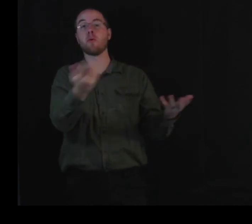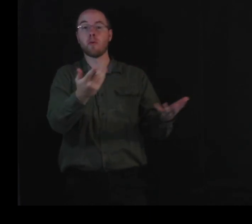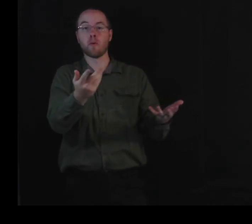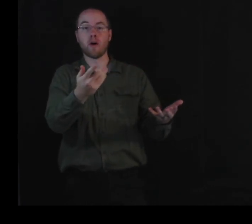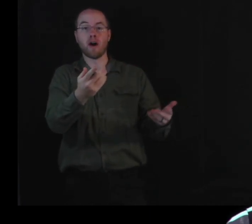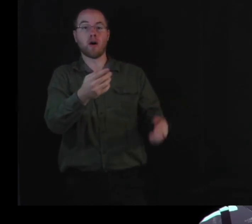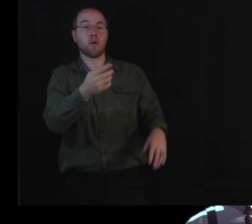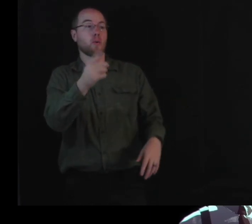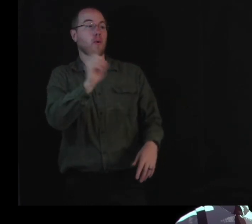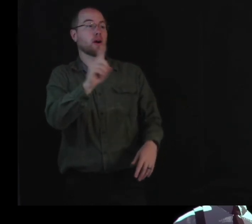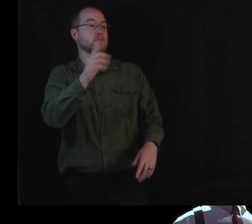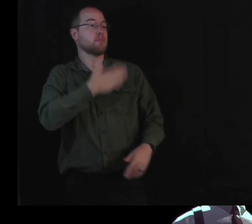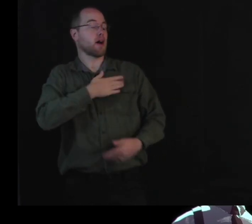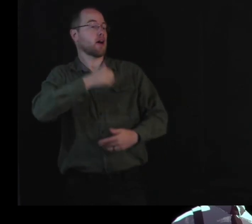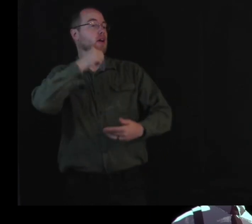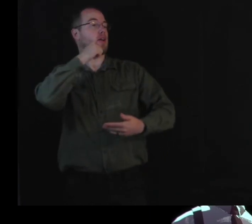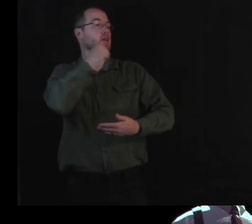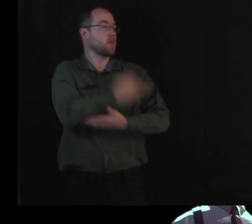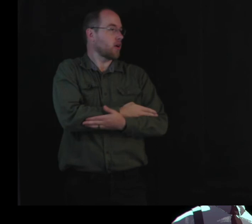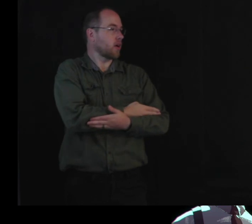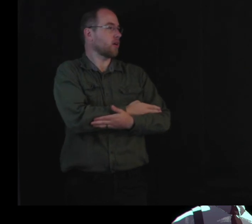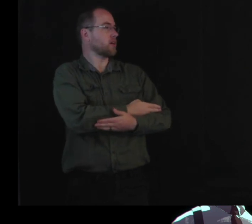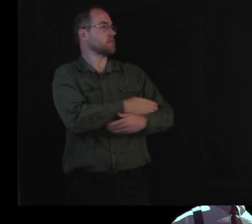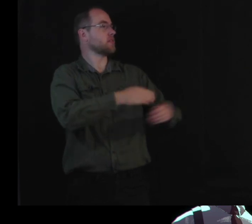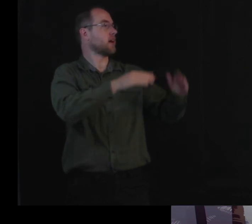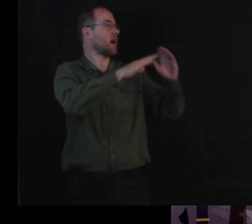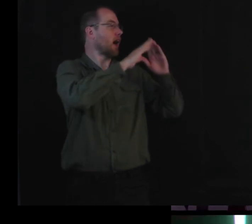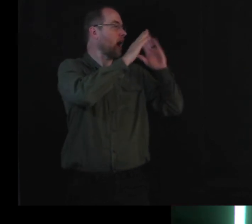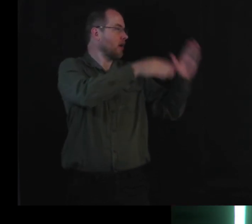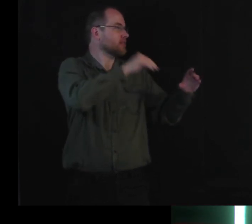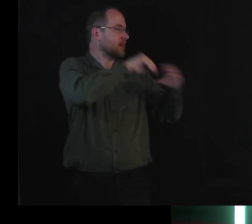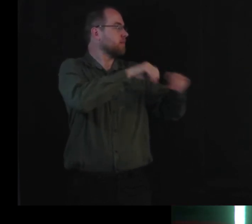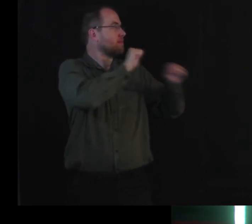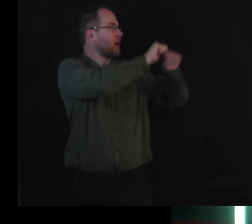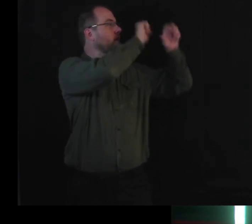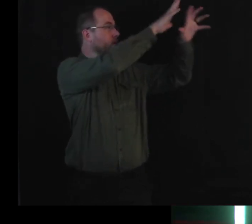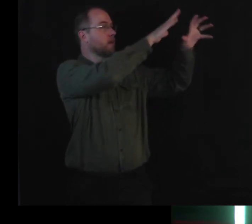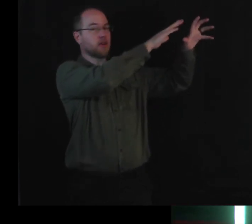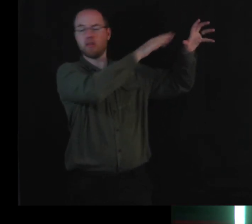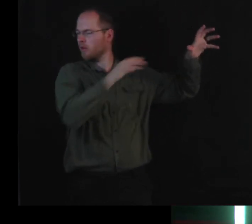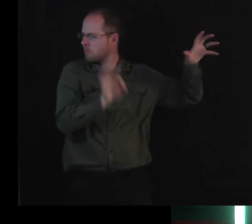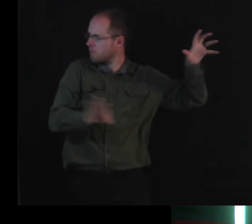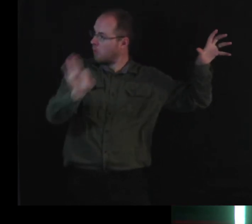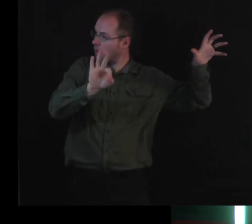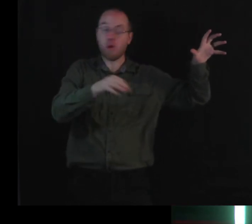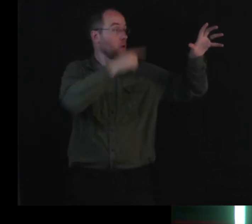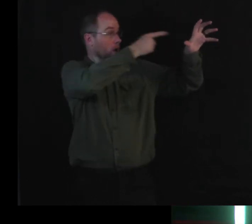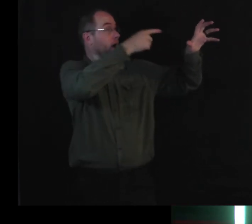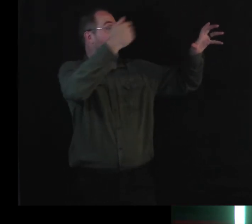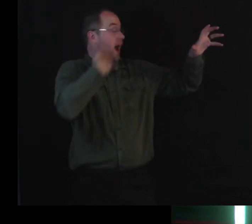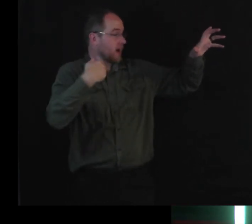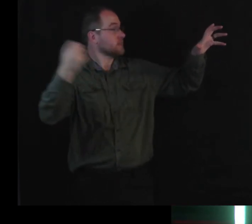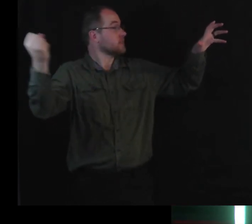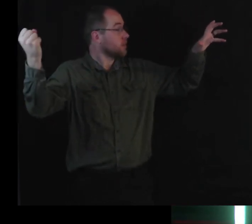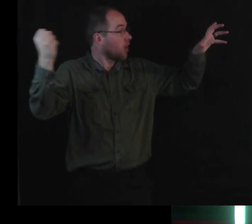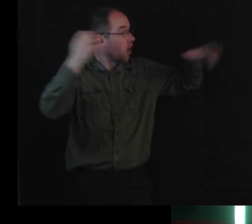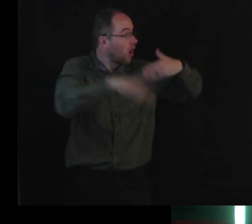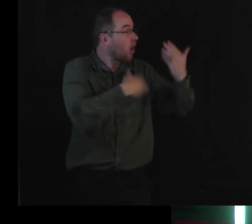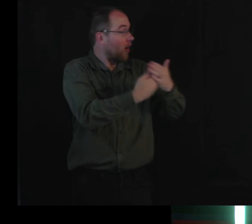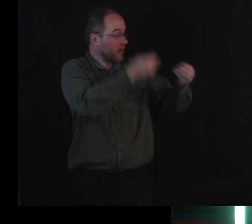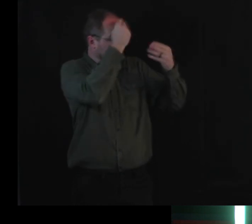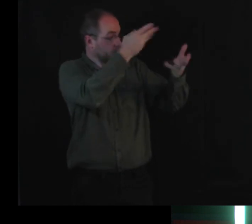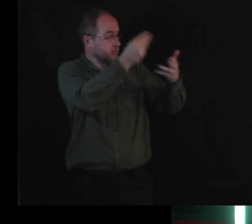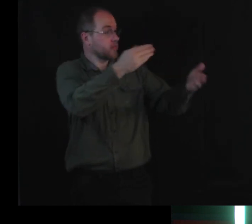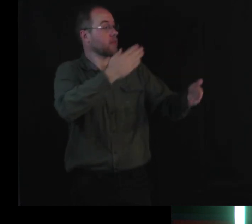stronghold in the mountains. An important location? From there, she controls my entire European operation. She is my